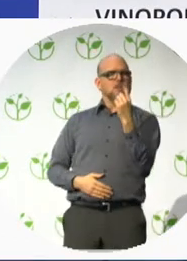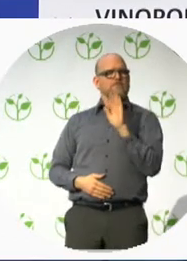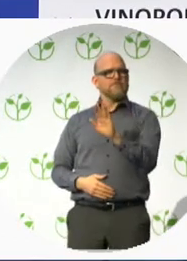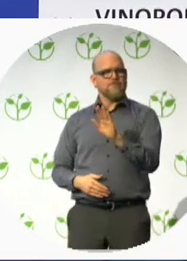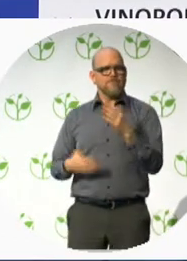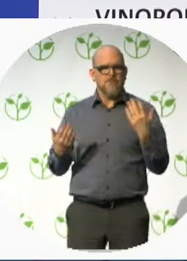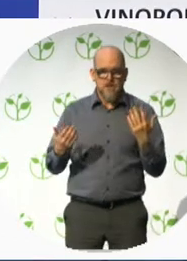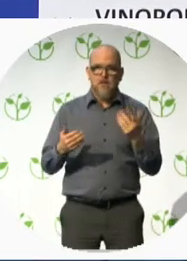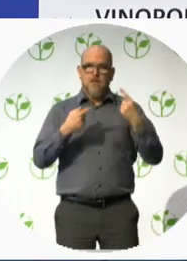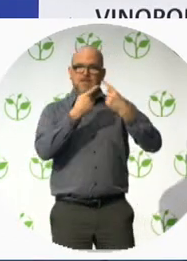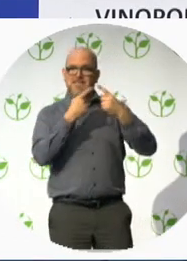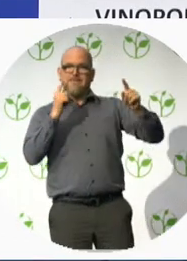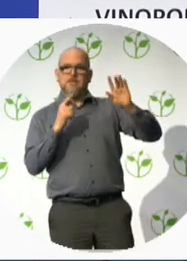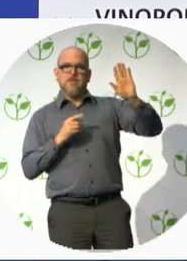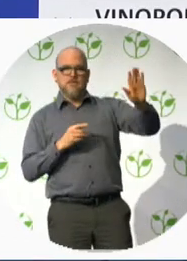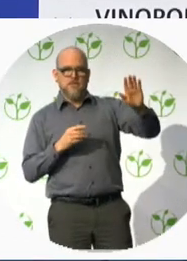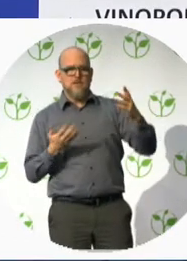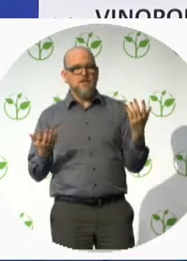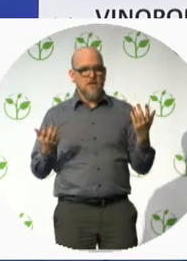the spoken languages of the country.